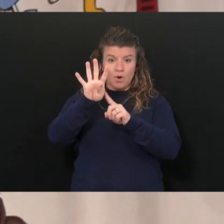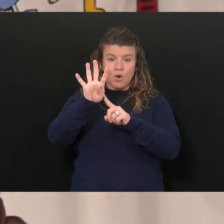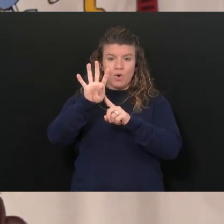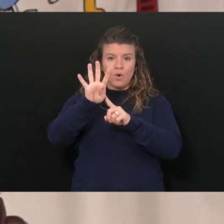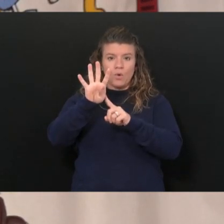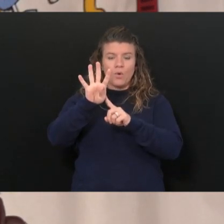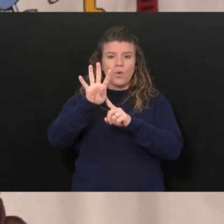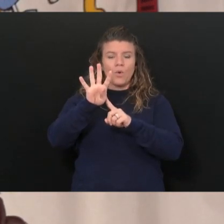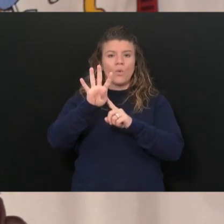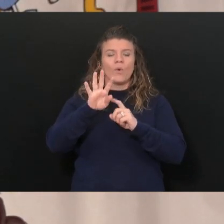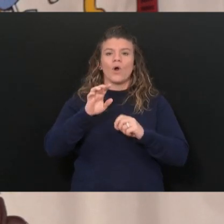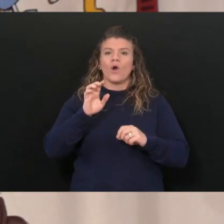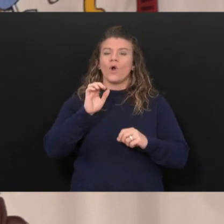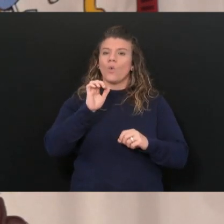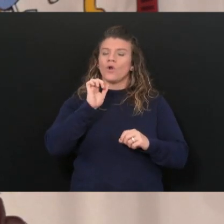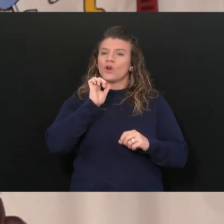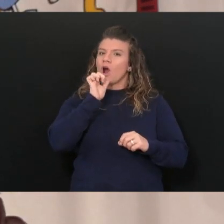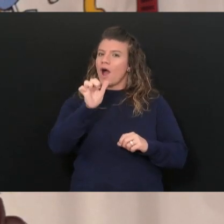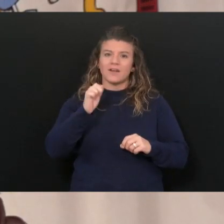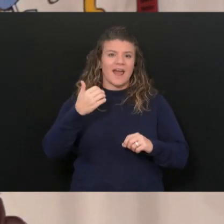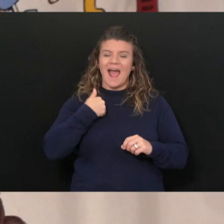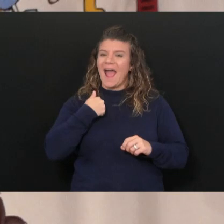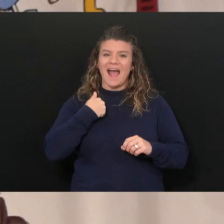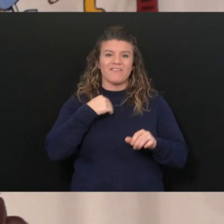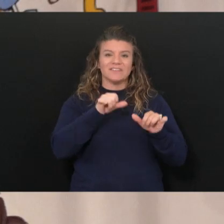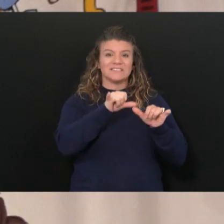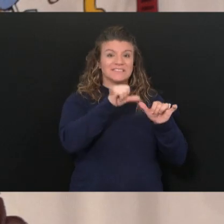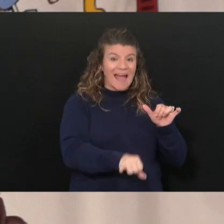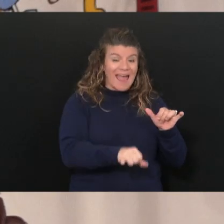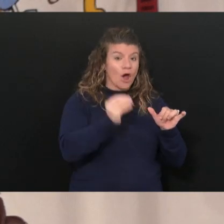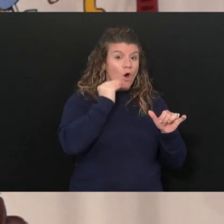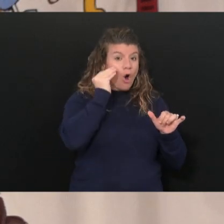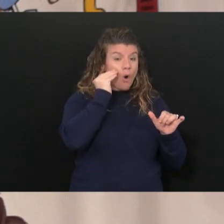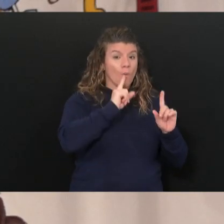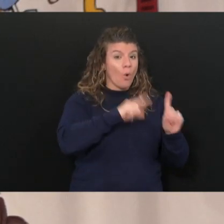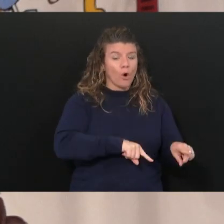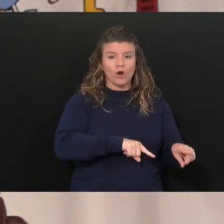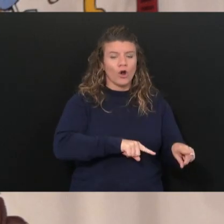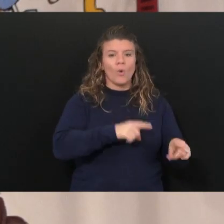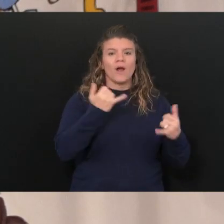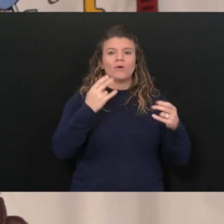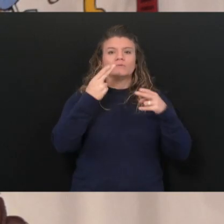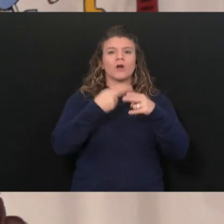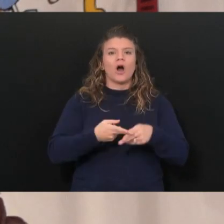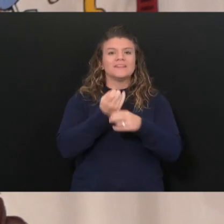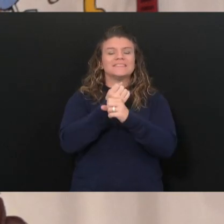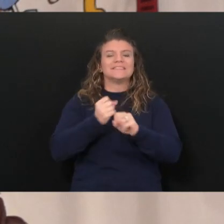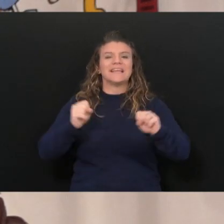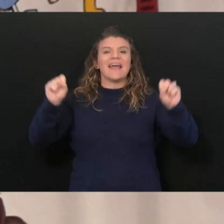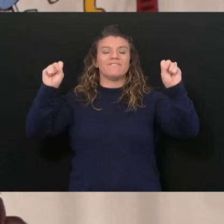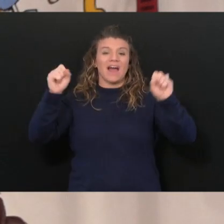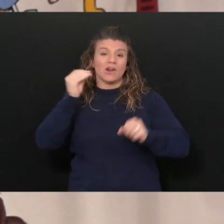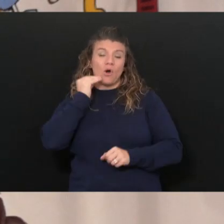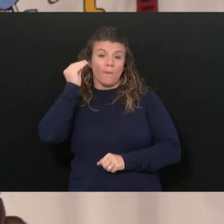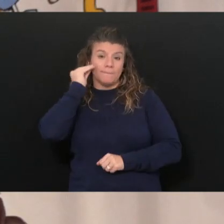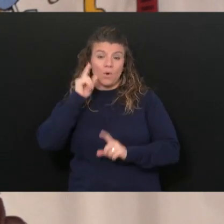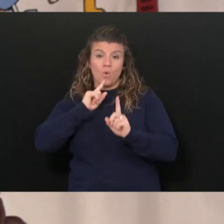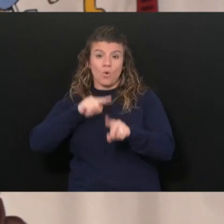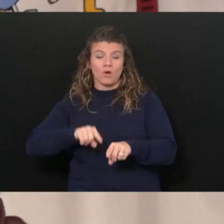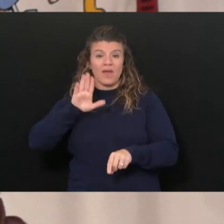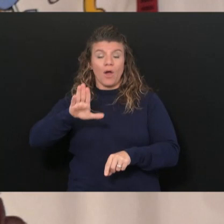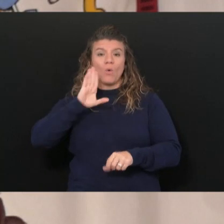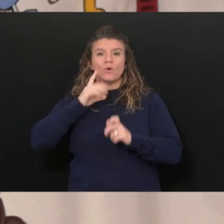a safer, instead of a stay at home, we're going to move to a safer at home order that will go into effect